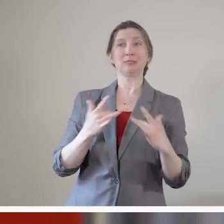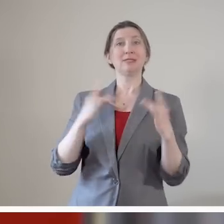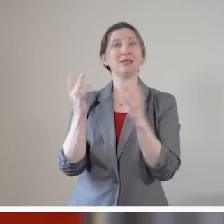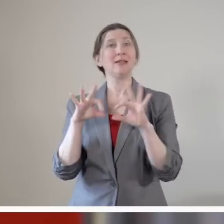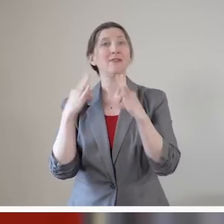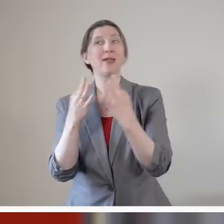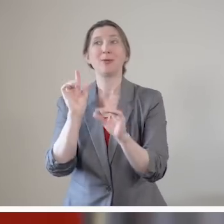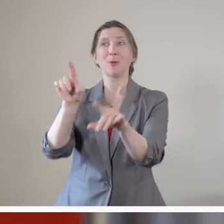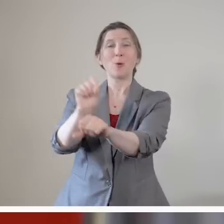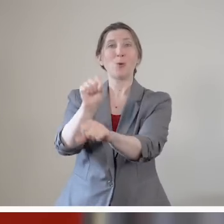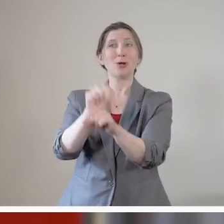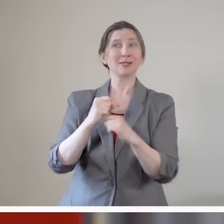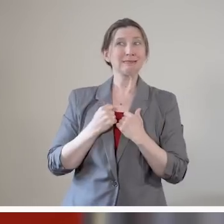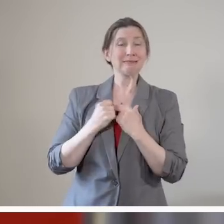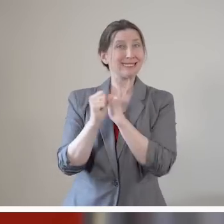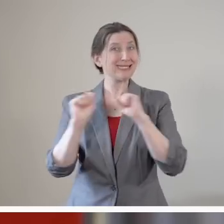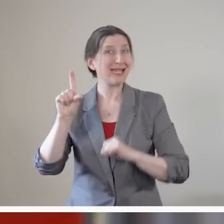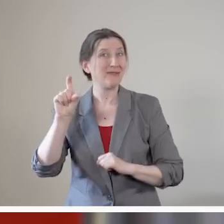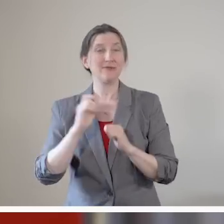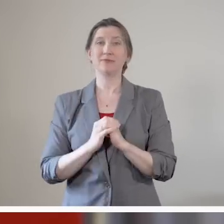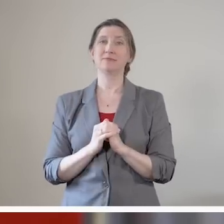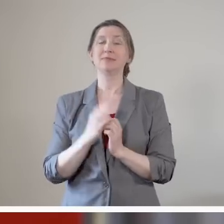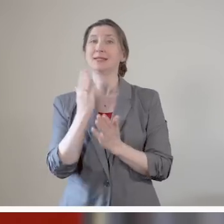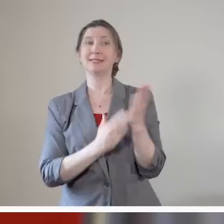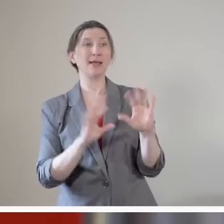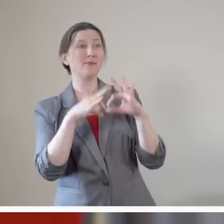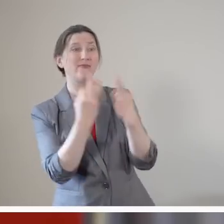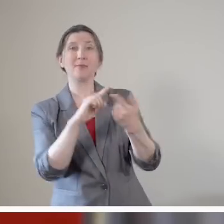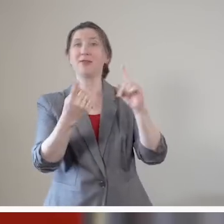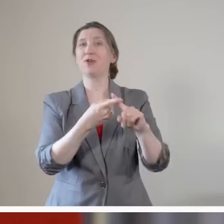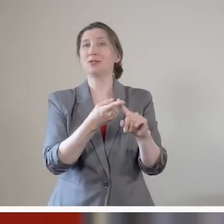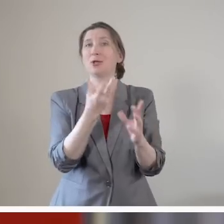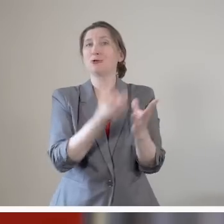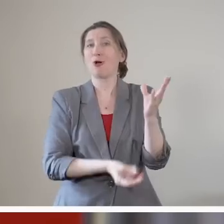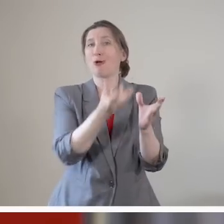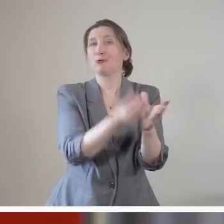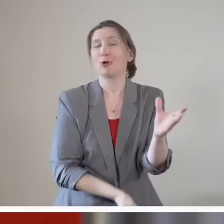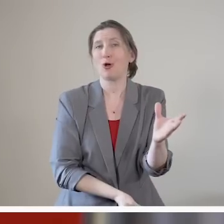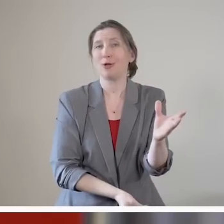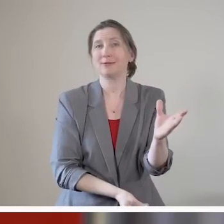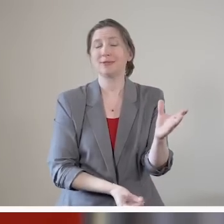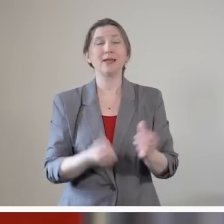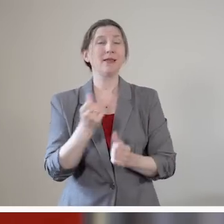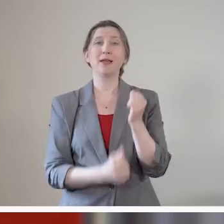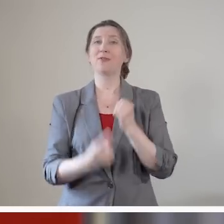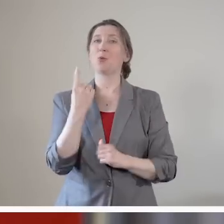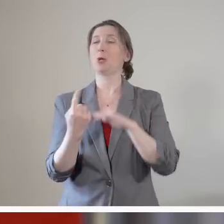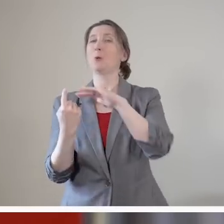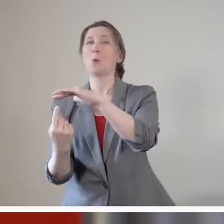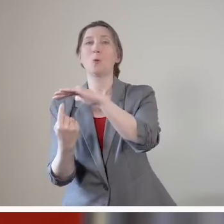safety. Some of you have faced the loss of family and friends. And all of you have been socially isolated from your